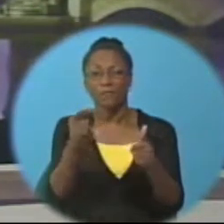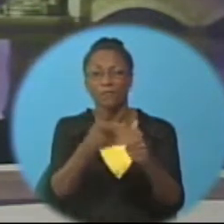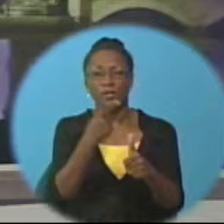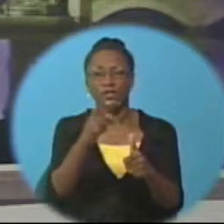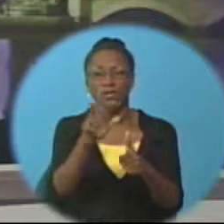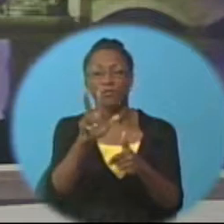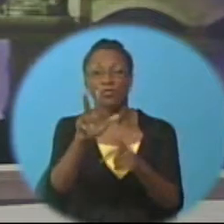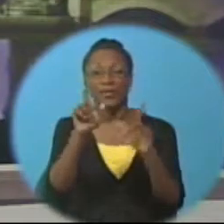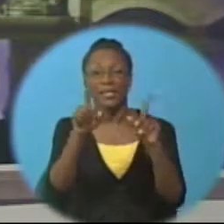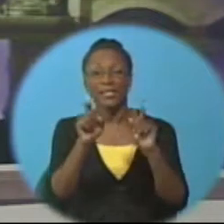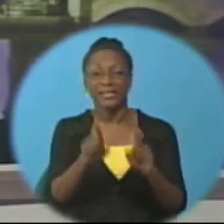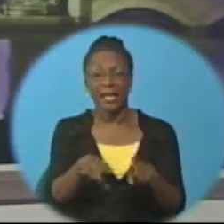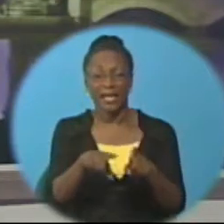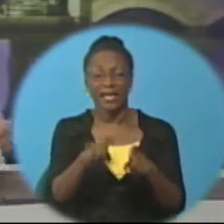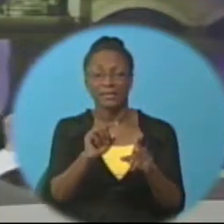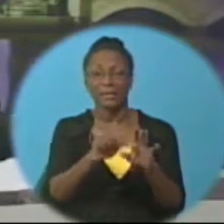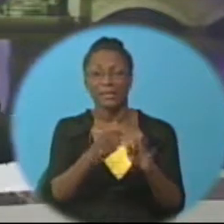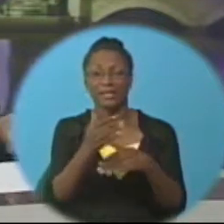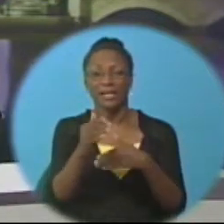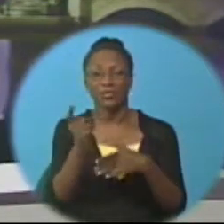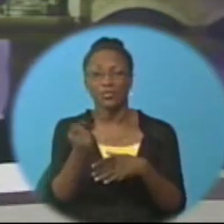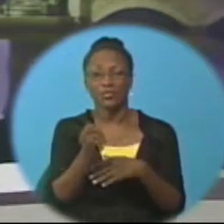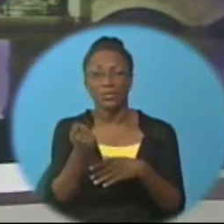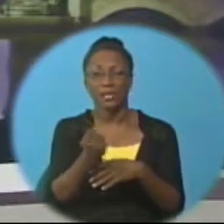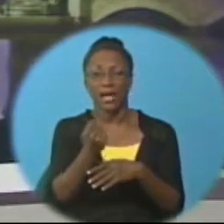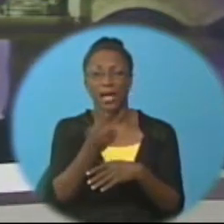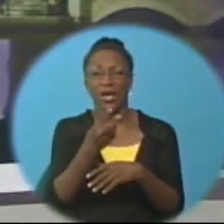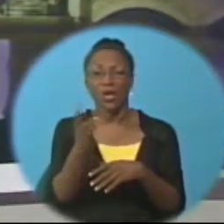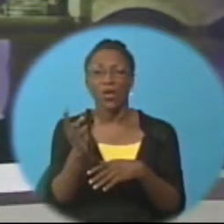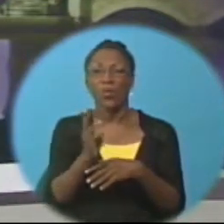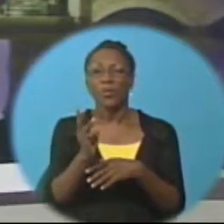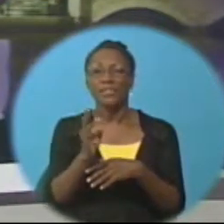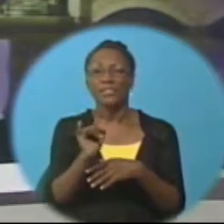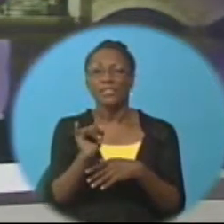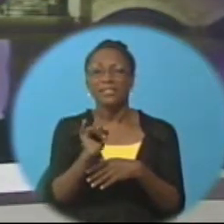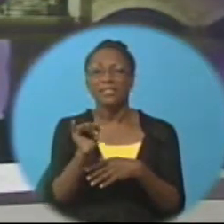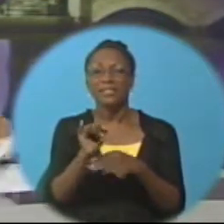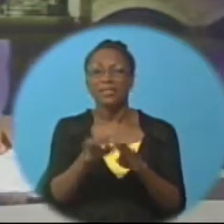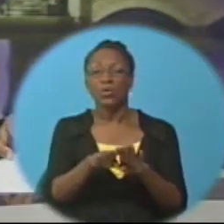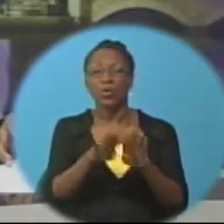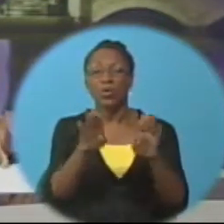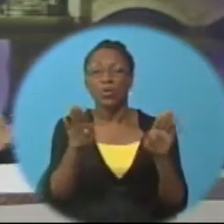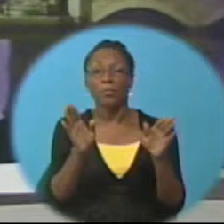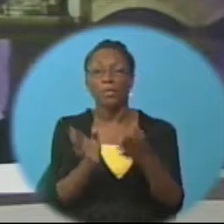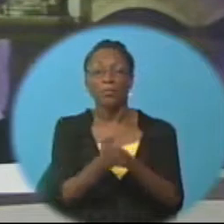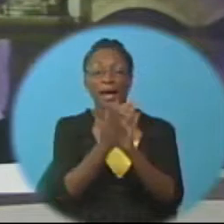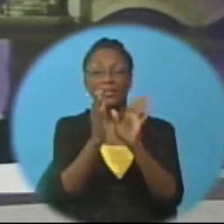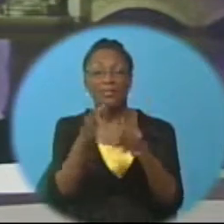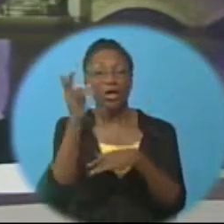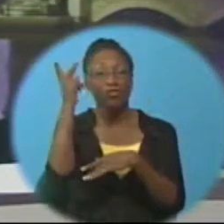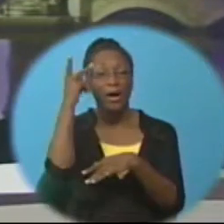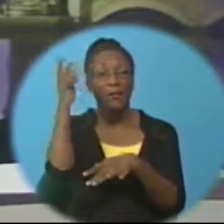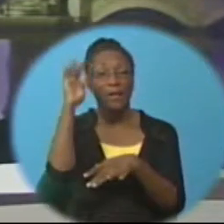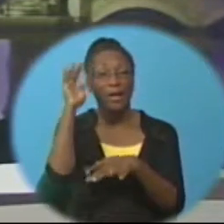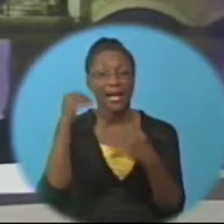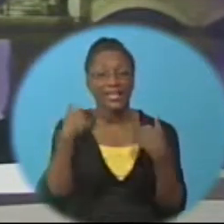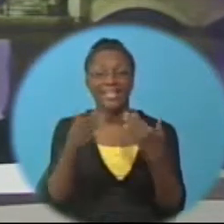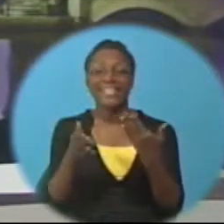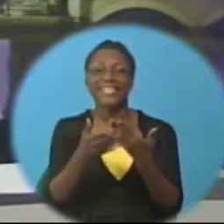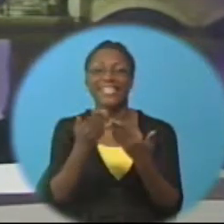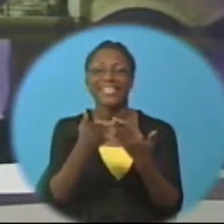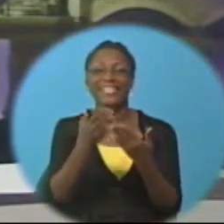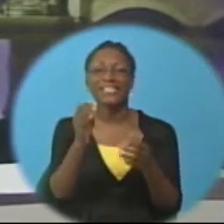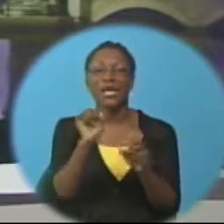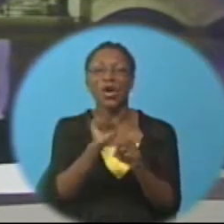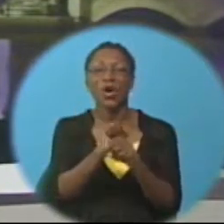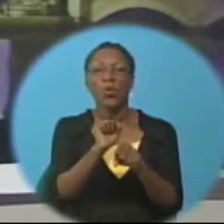next Tuesday in Dunedin. West Indies opening batsman Craig Brathwaite had an easy workout today at the 3Ws